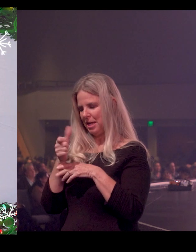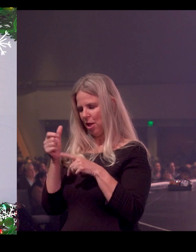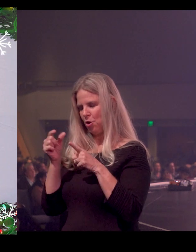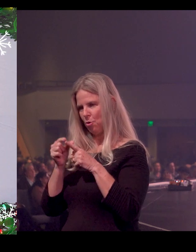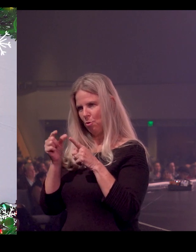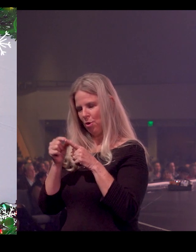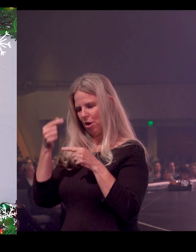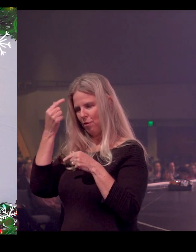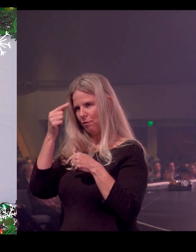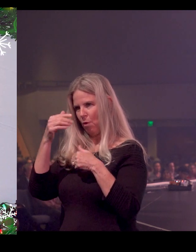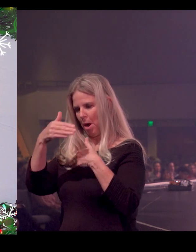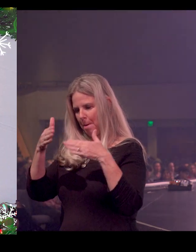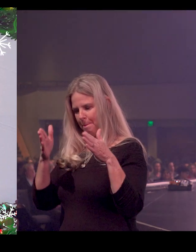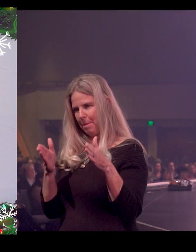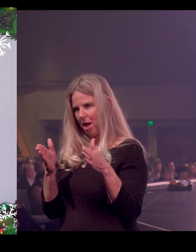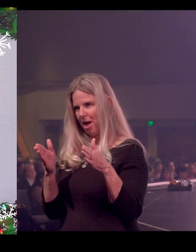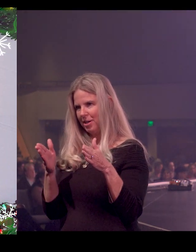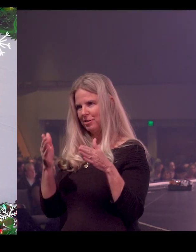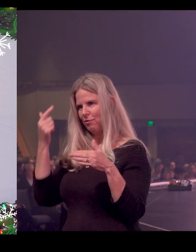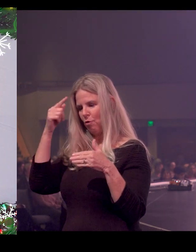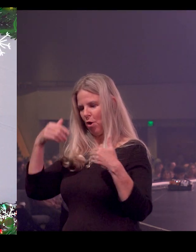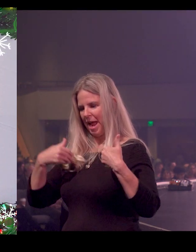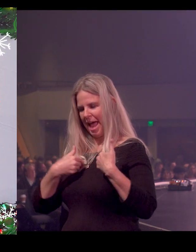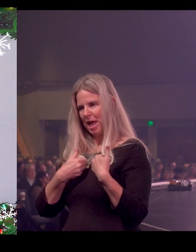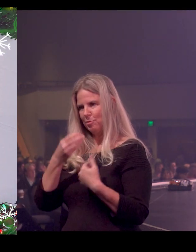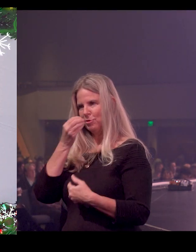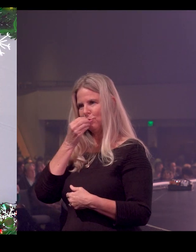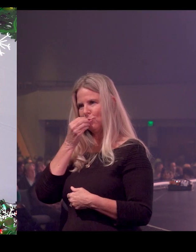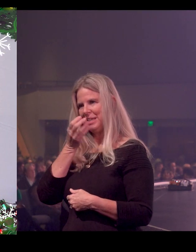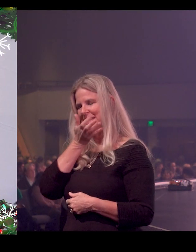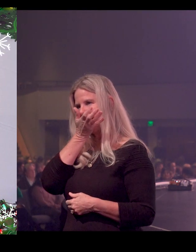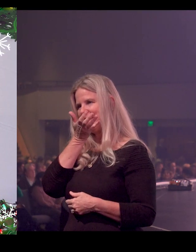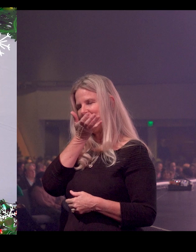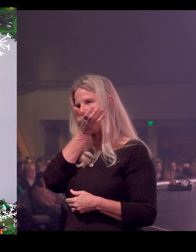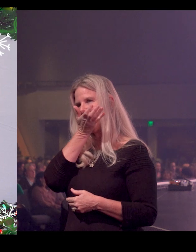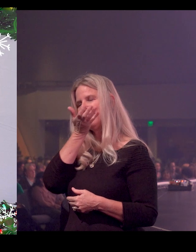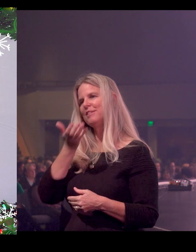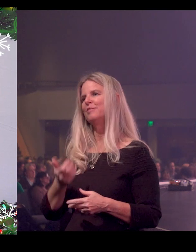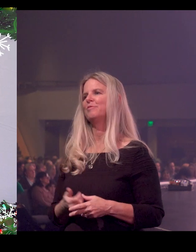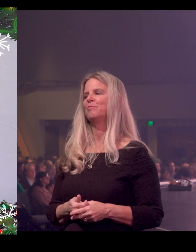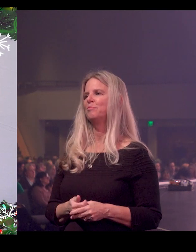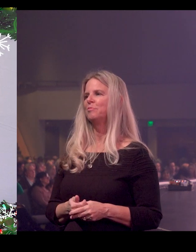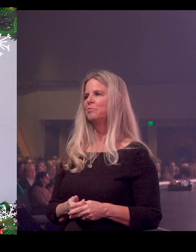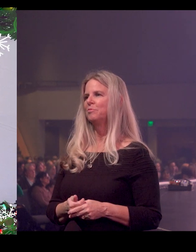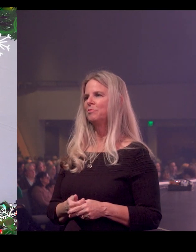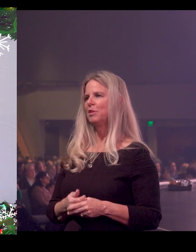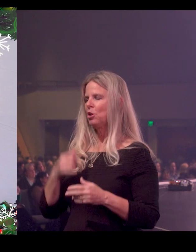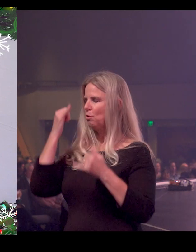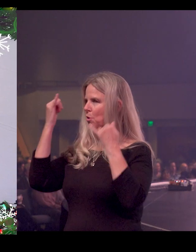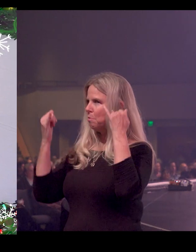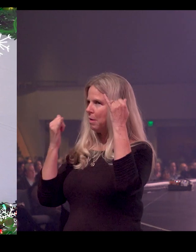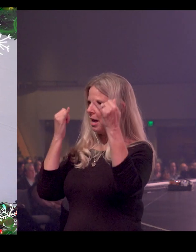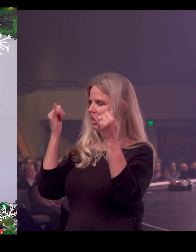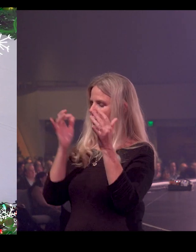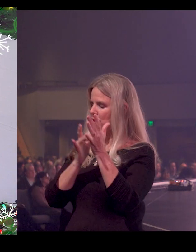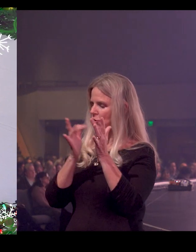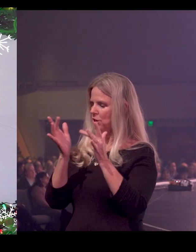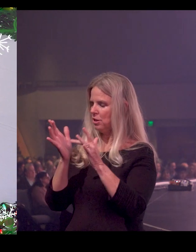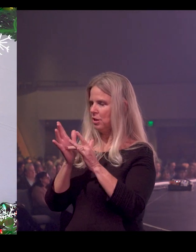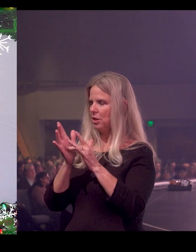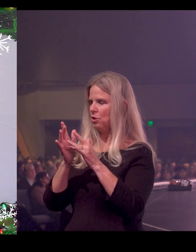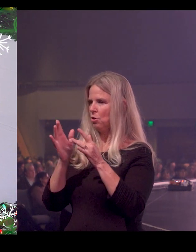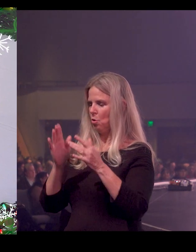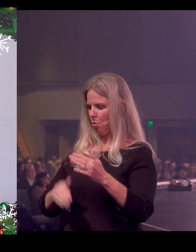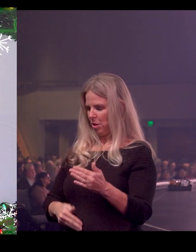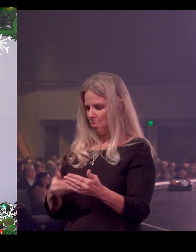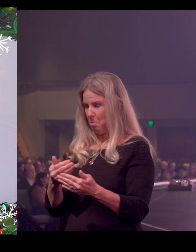for animals to eat. Because imagine, if Jesus was born in a stable, he wouldn't have had a nice, cozy,